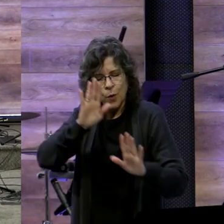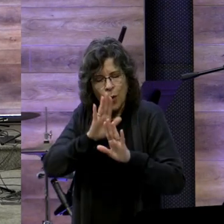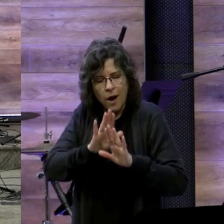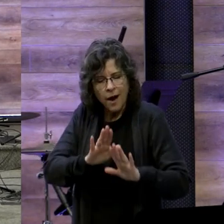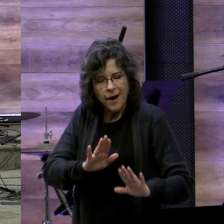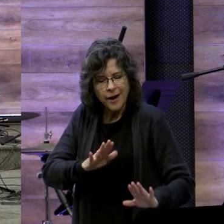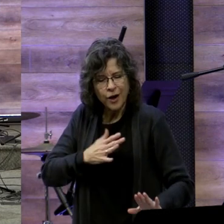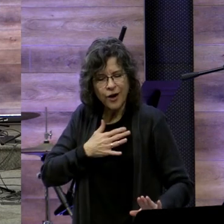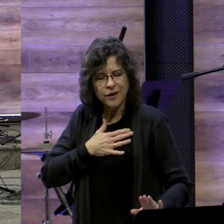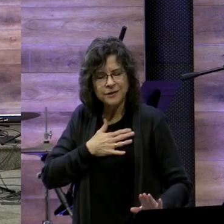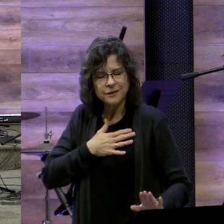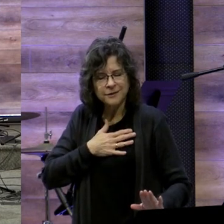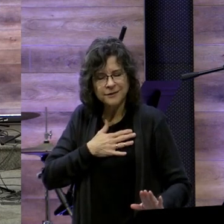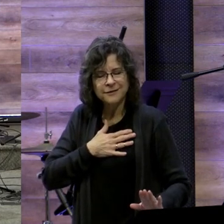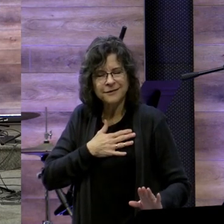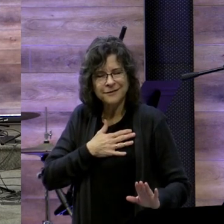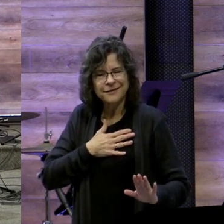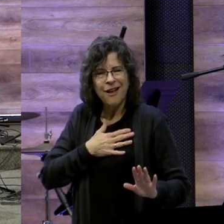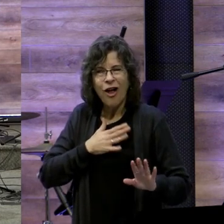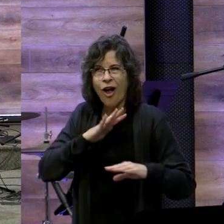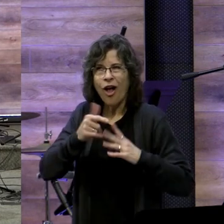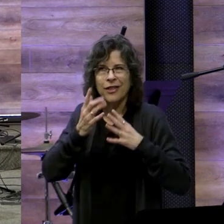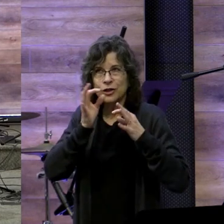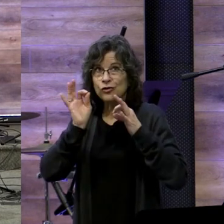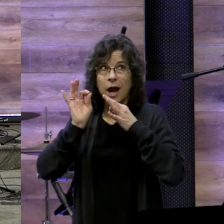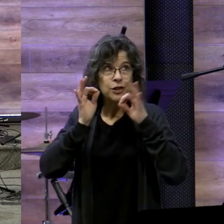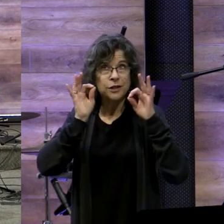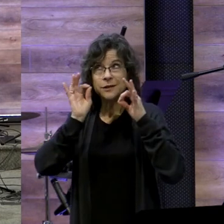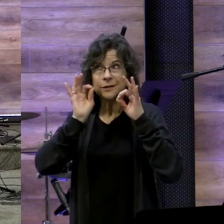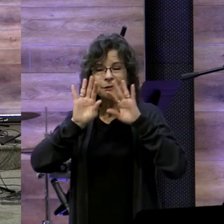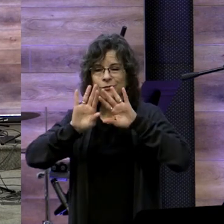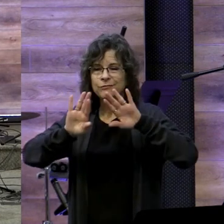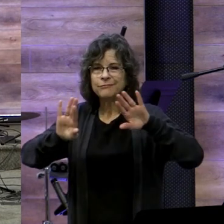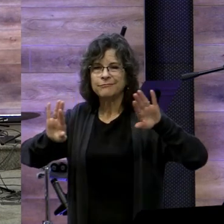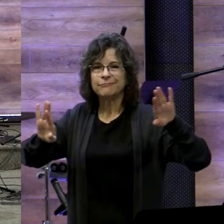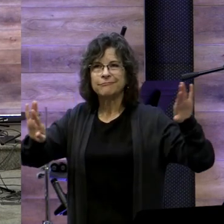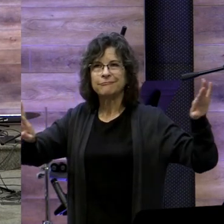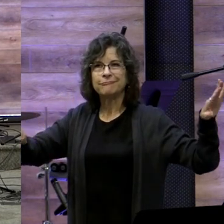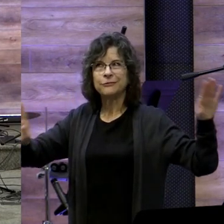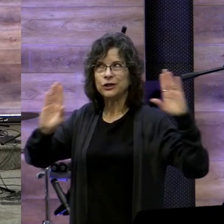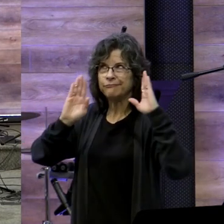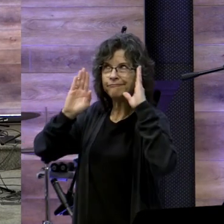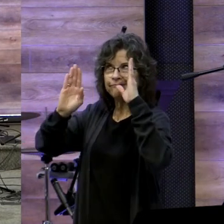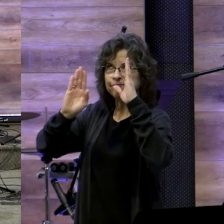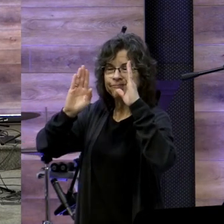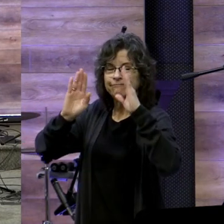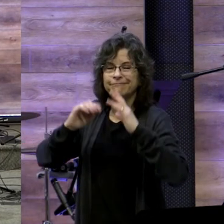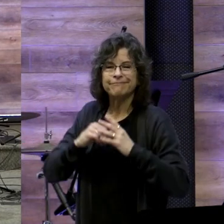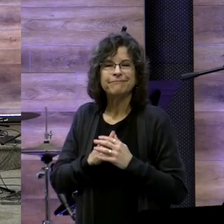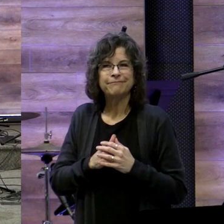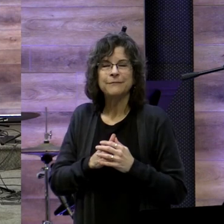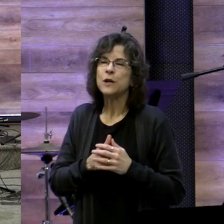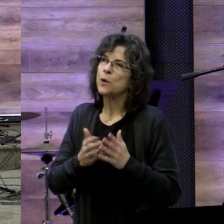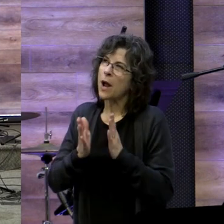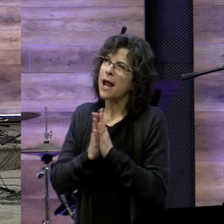hearts, to remove the distractions that you might speak to us. And so, God, I ask that you would do